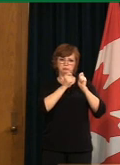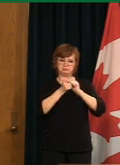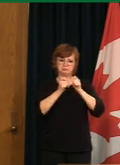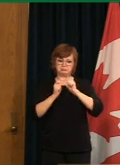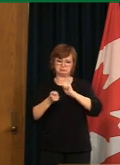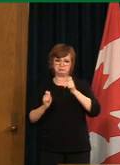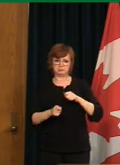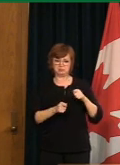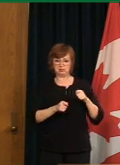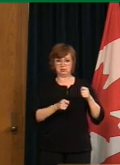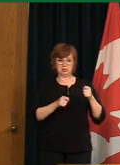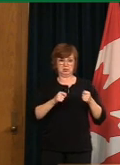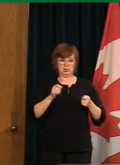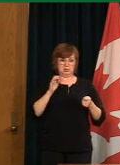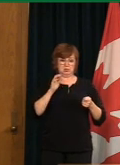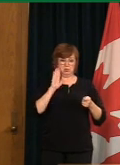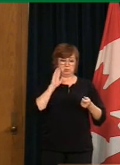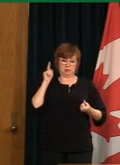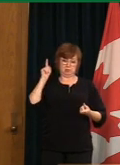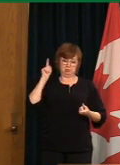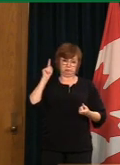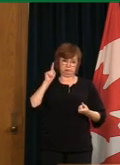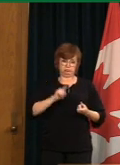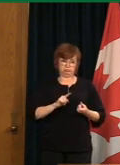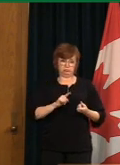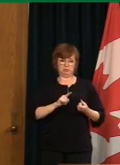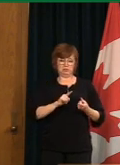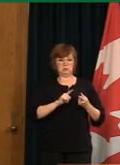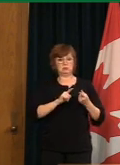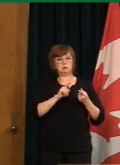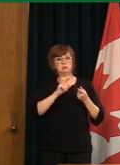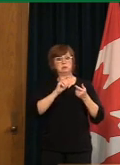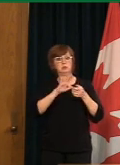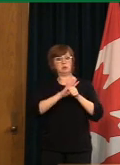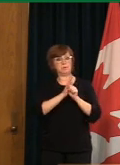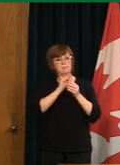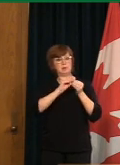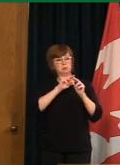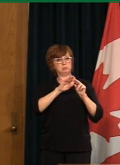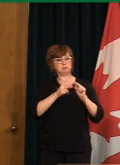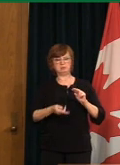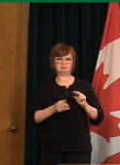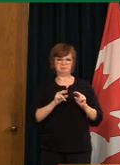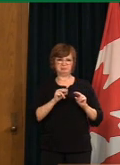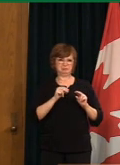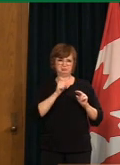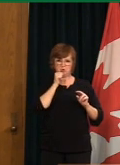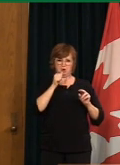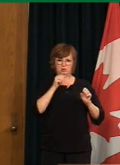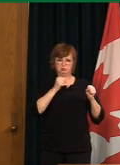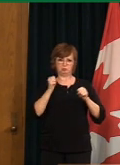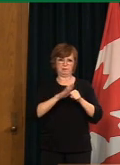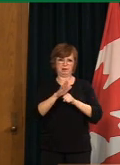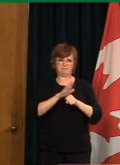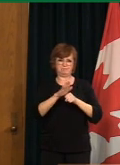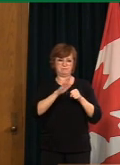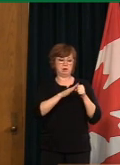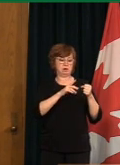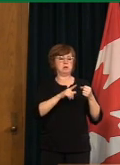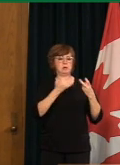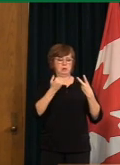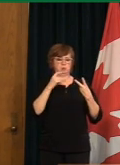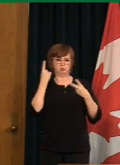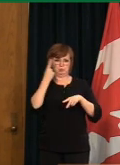down. Hence, the important announcements today to slow things down and spread things out in a way that we can really